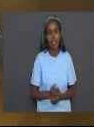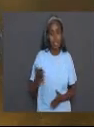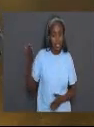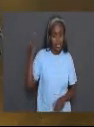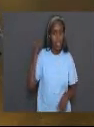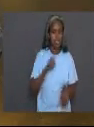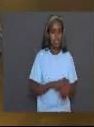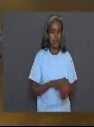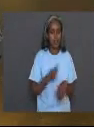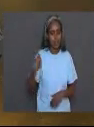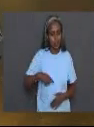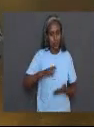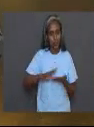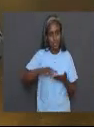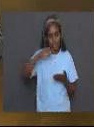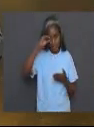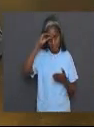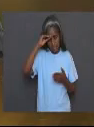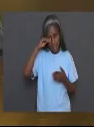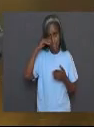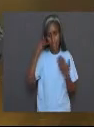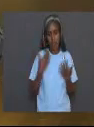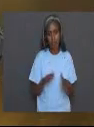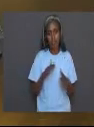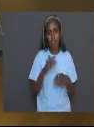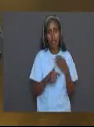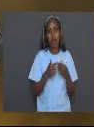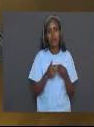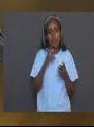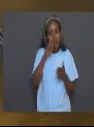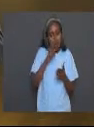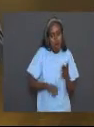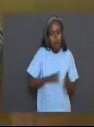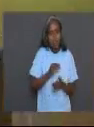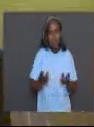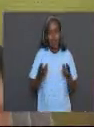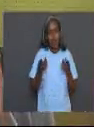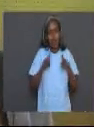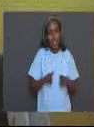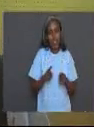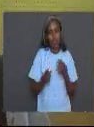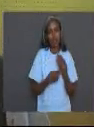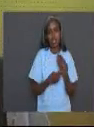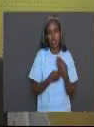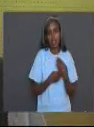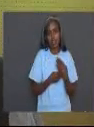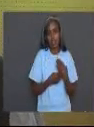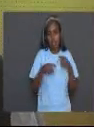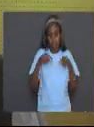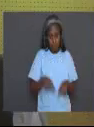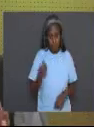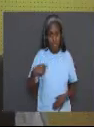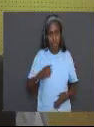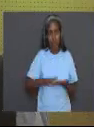Last time, we learned about how and why to save. Today, we